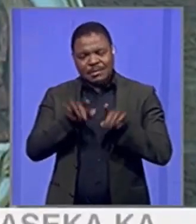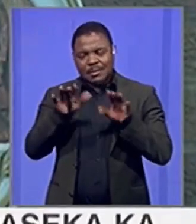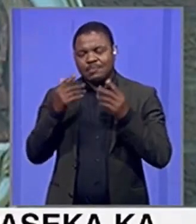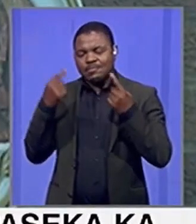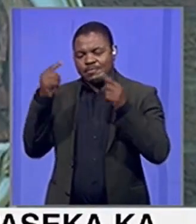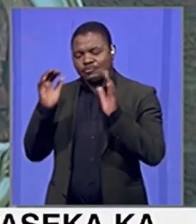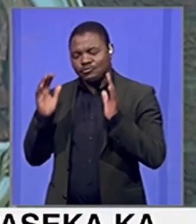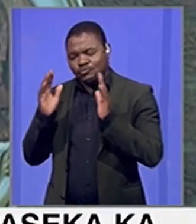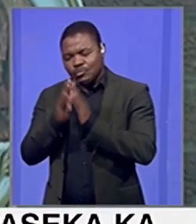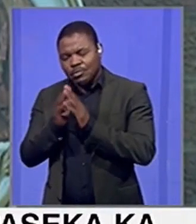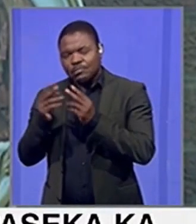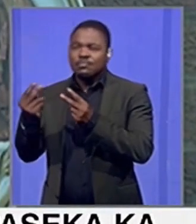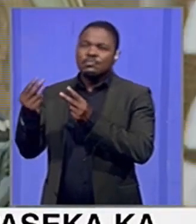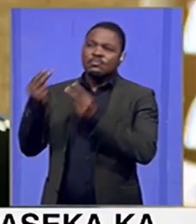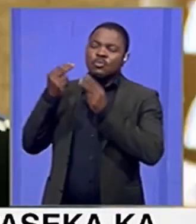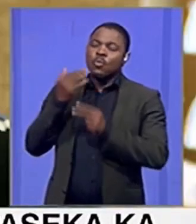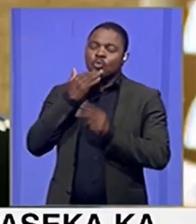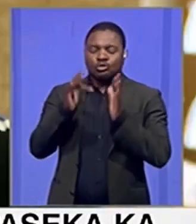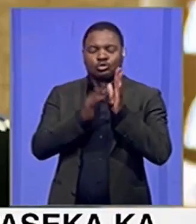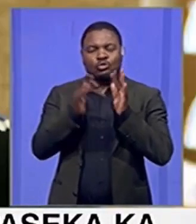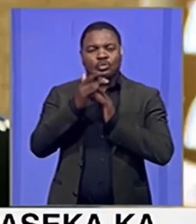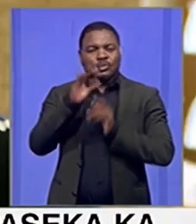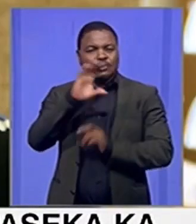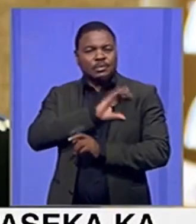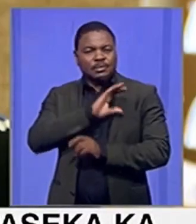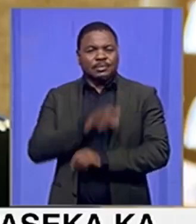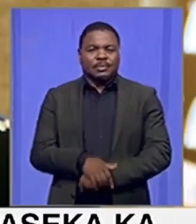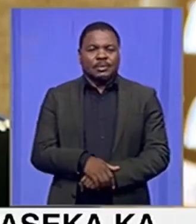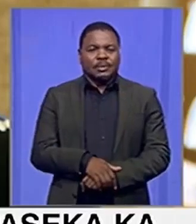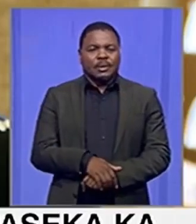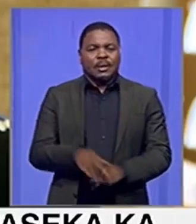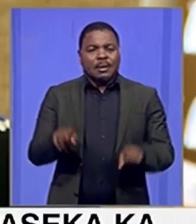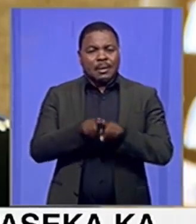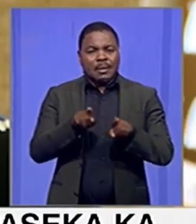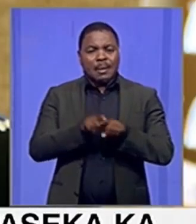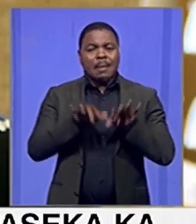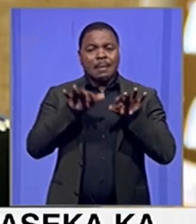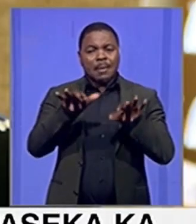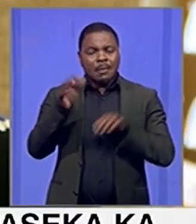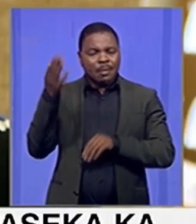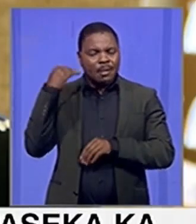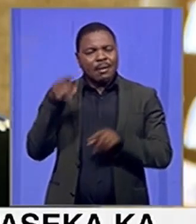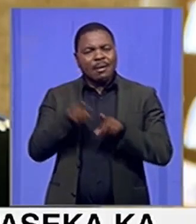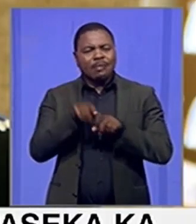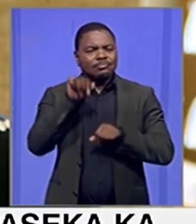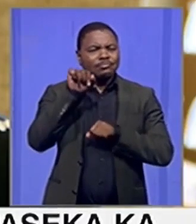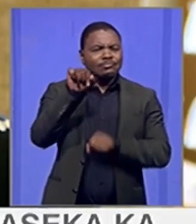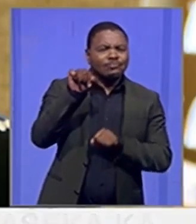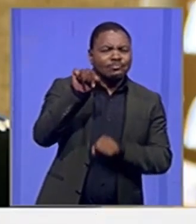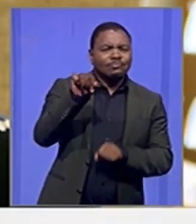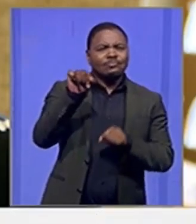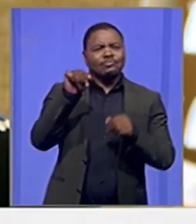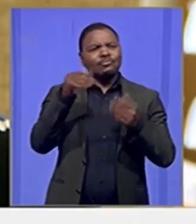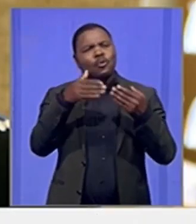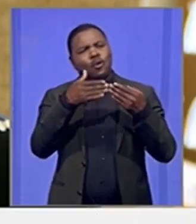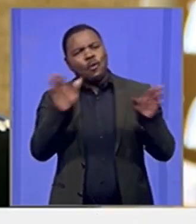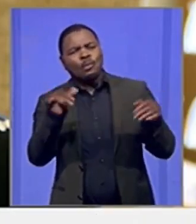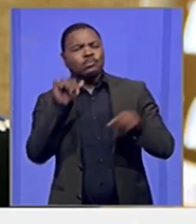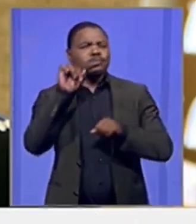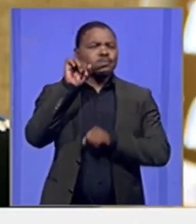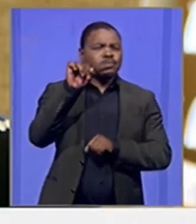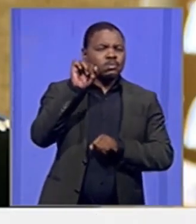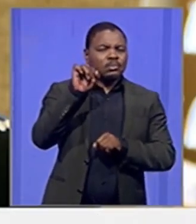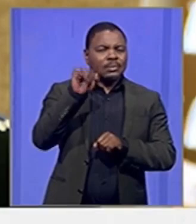thapelo e le ge go gopola Jesu Kriste. Crystallized when I say people couldn't protest in open air.